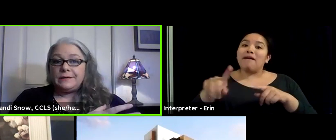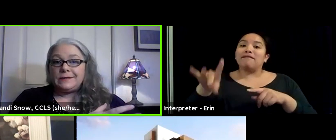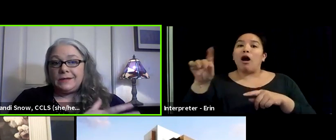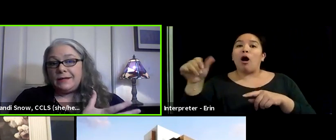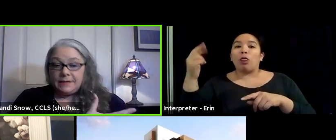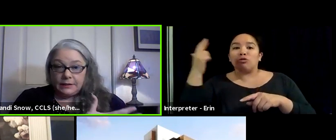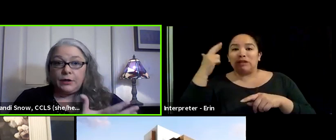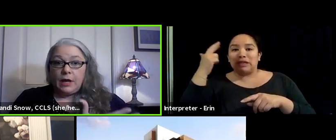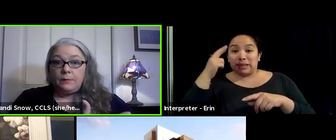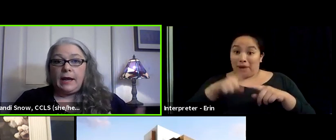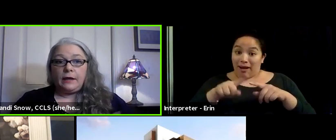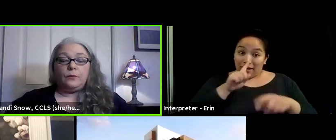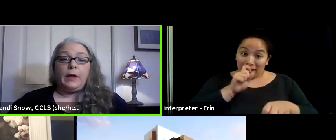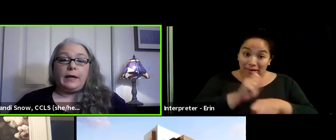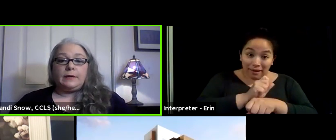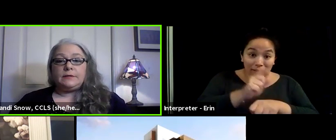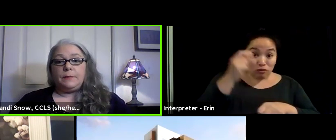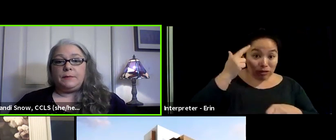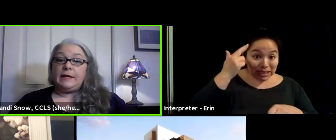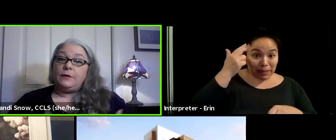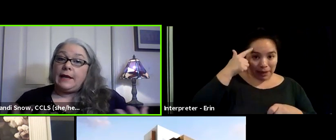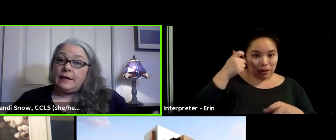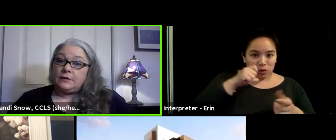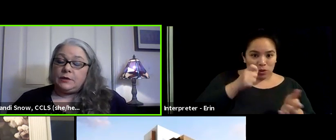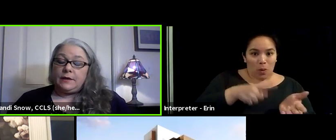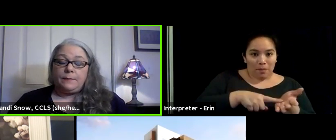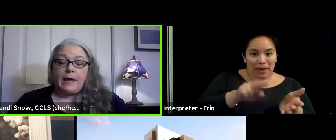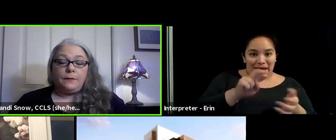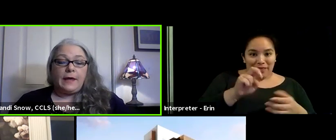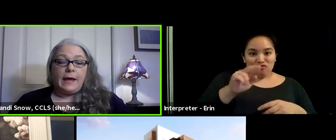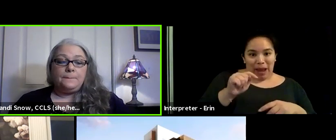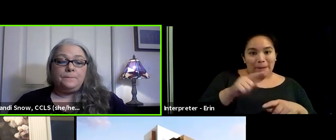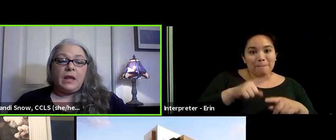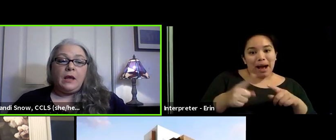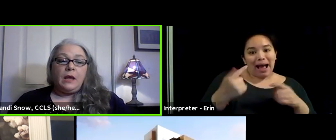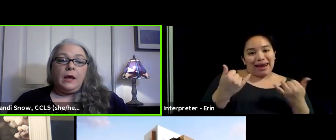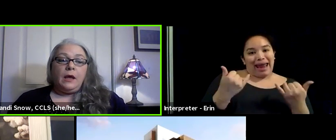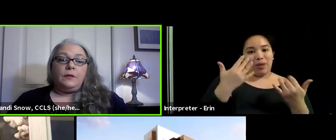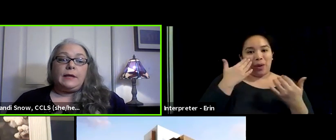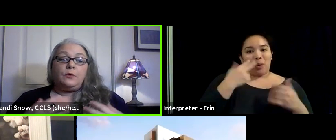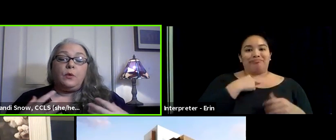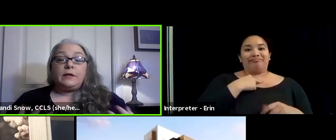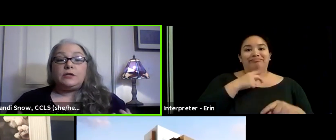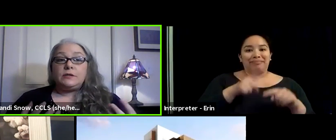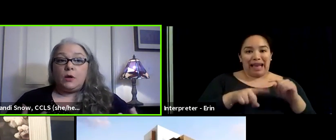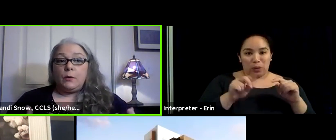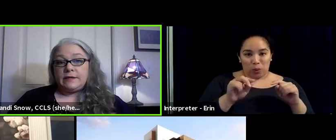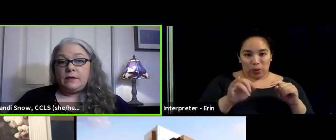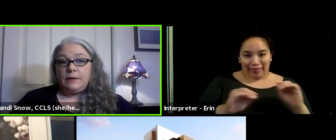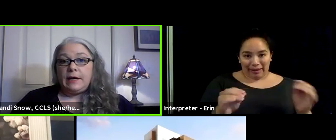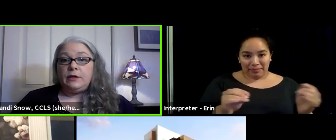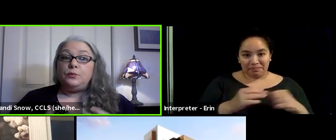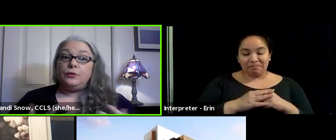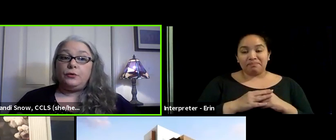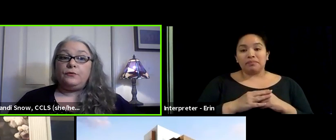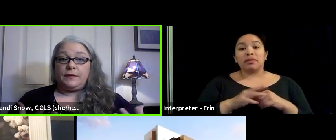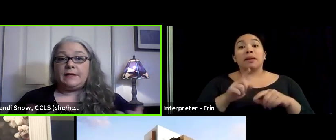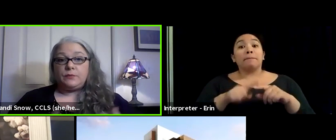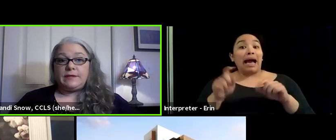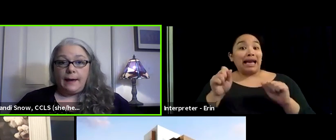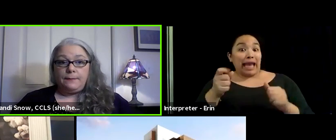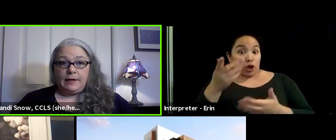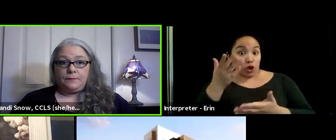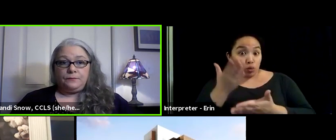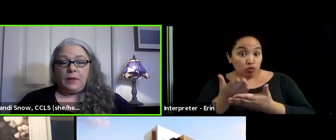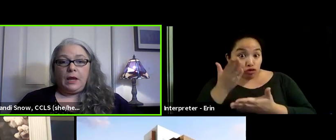real reason is that you're not paying the rent, but they know they can't do anything about that. The question is always going to be, can you prove that